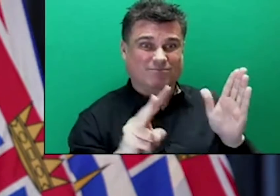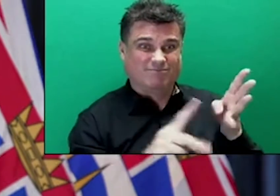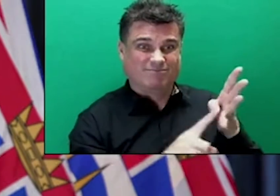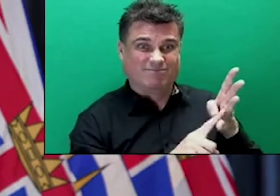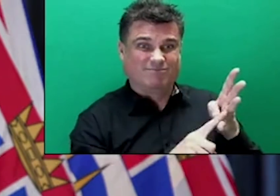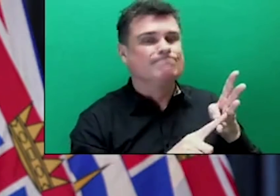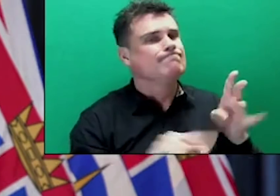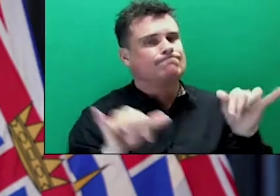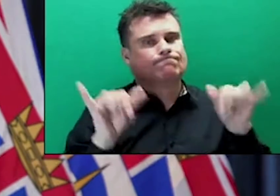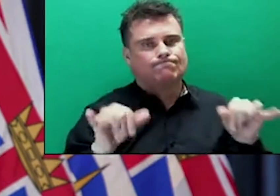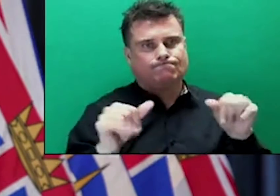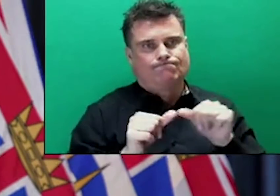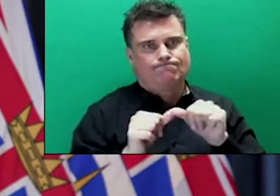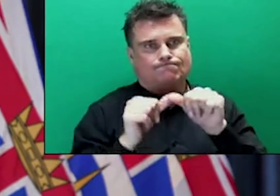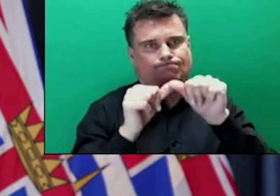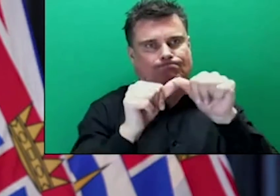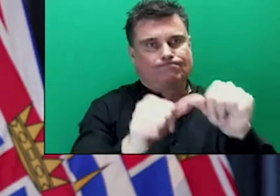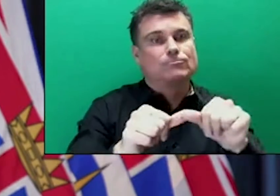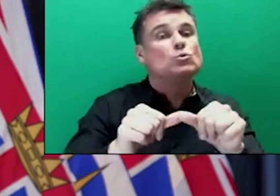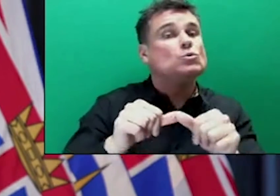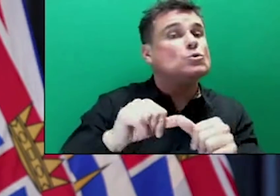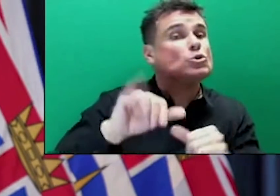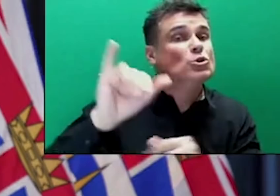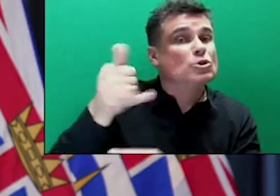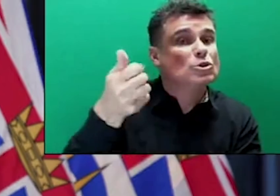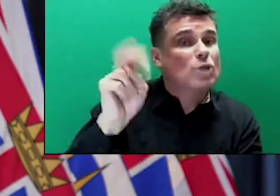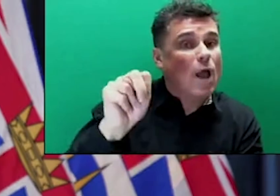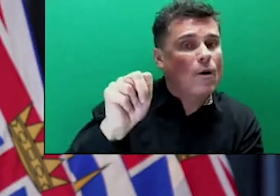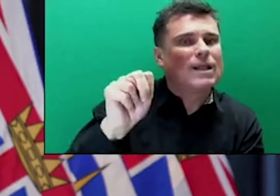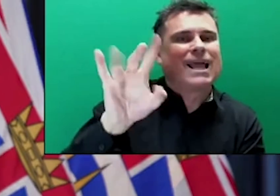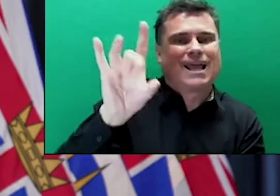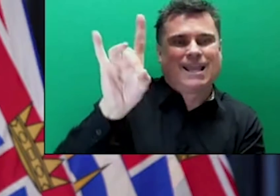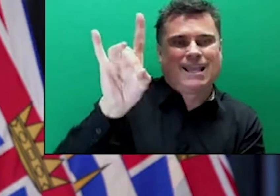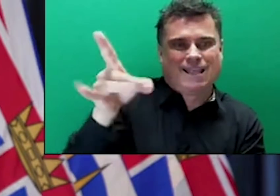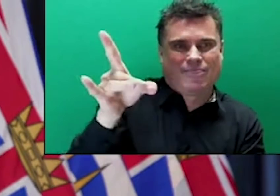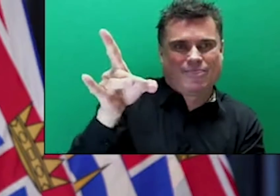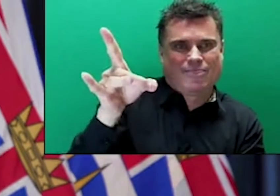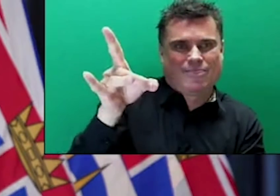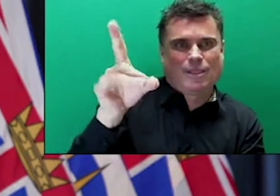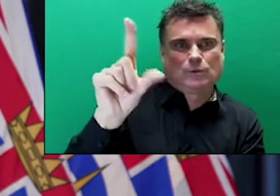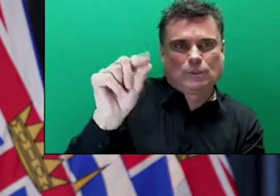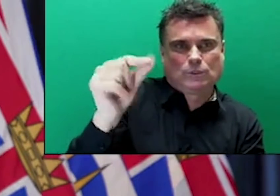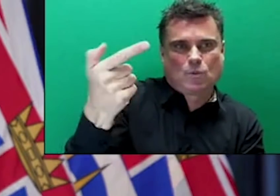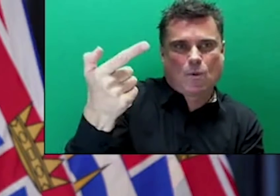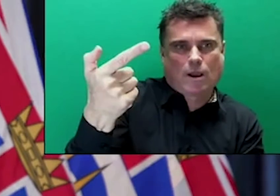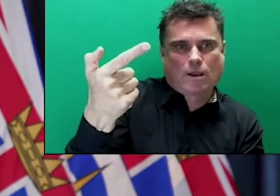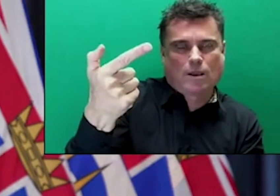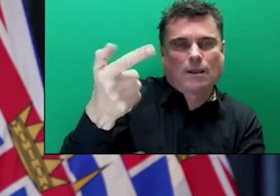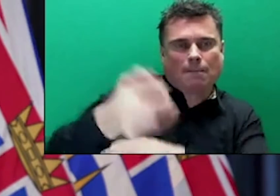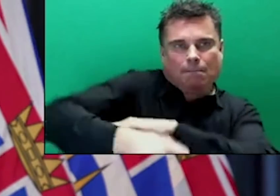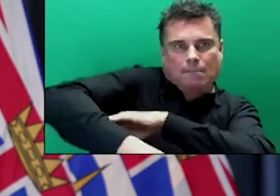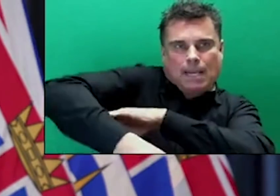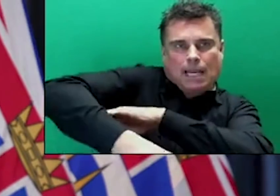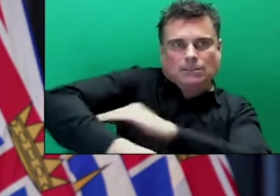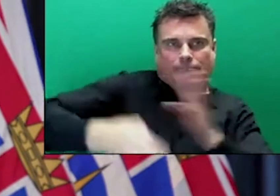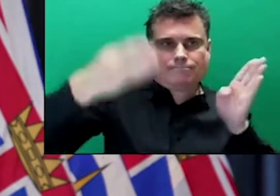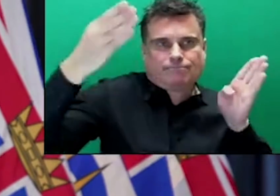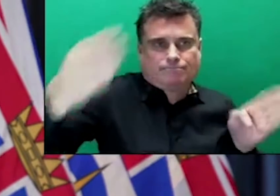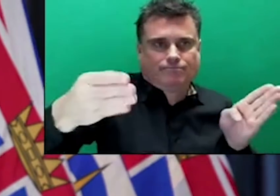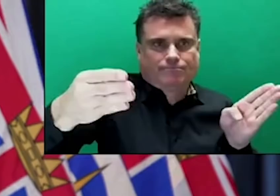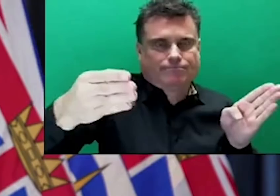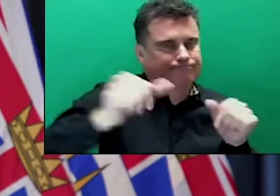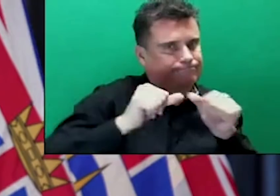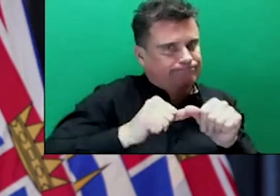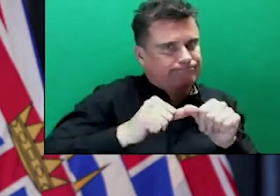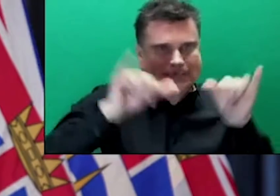of January 8th, 2021. Of course, we will continue the allowances that we have in place